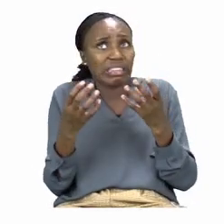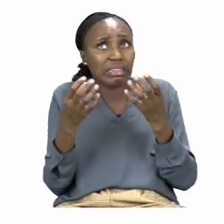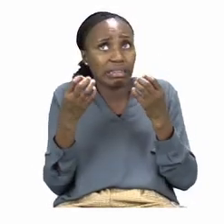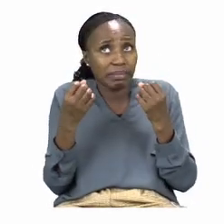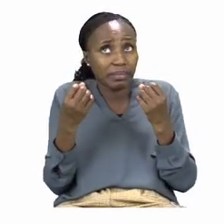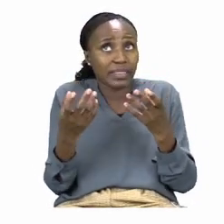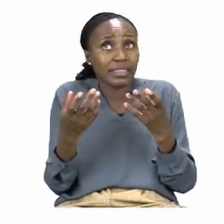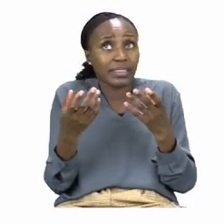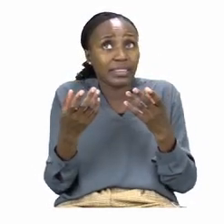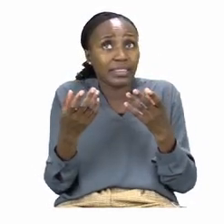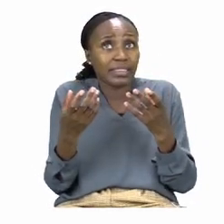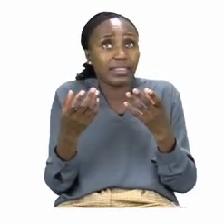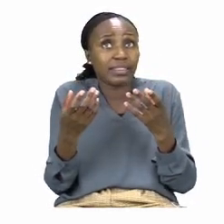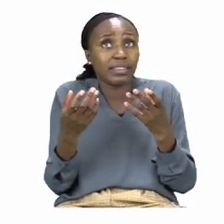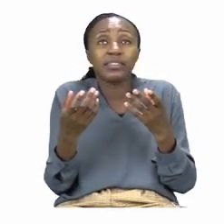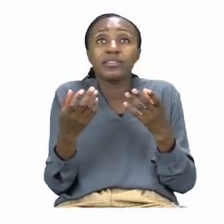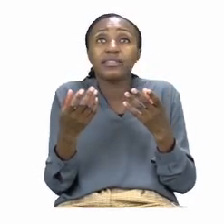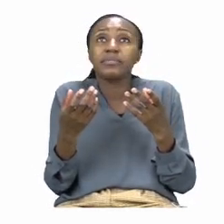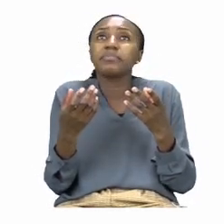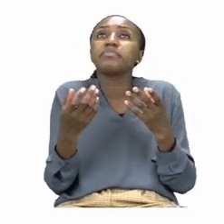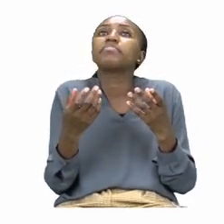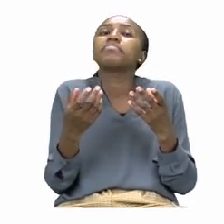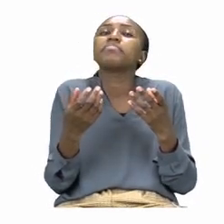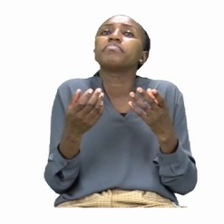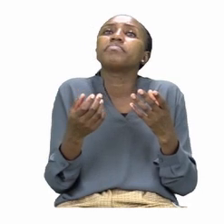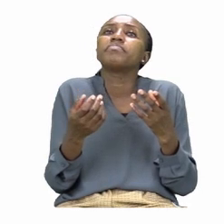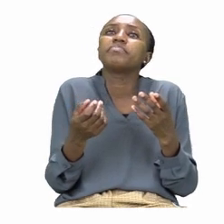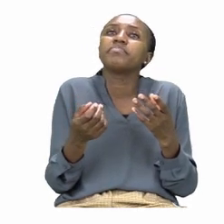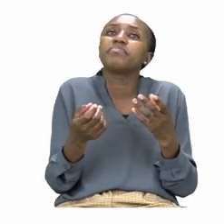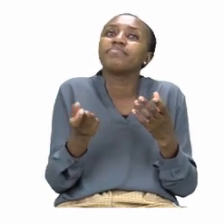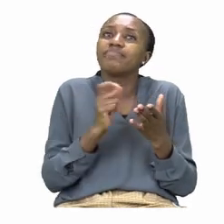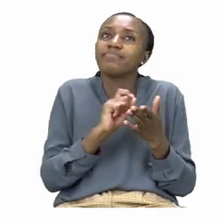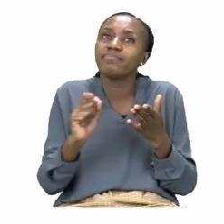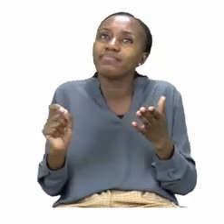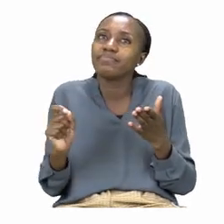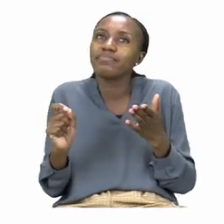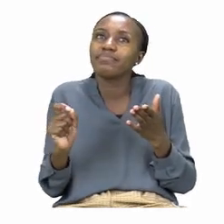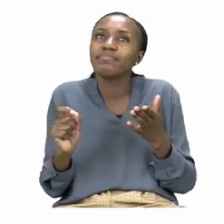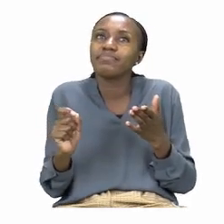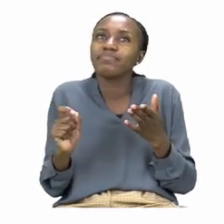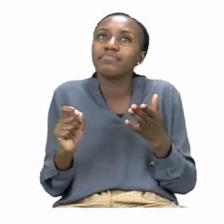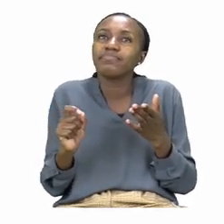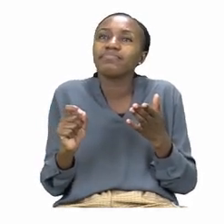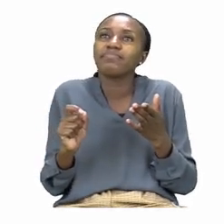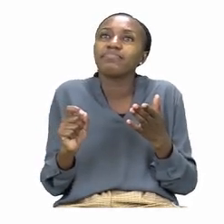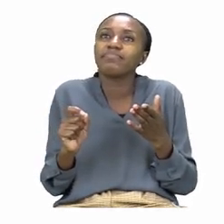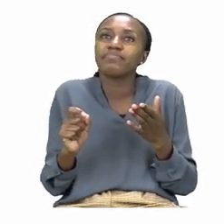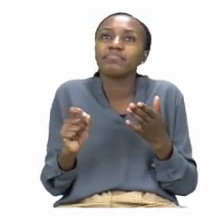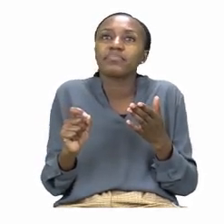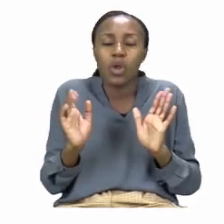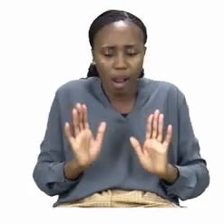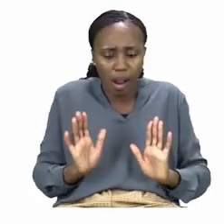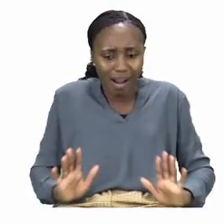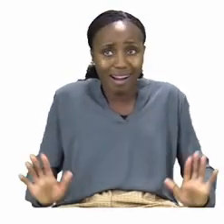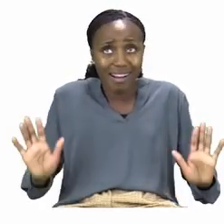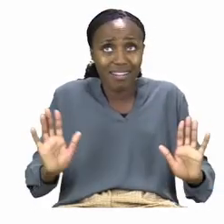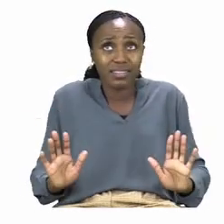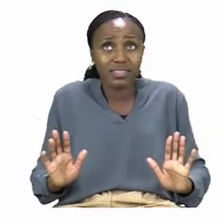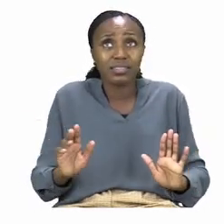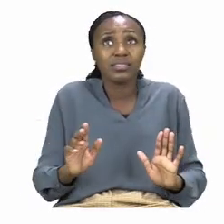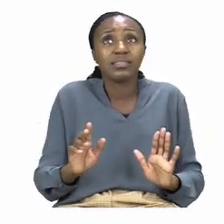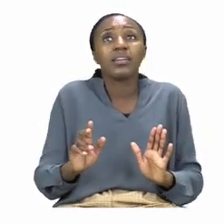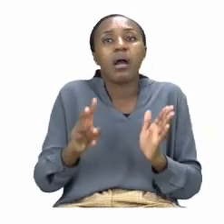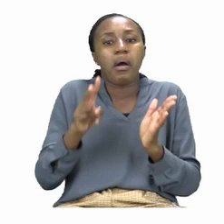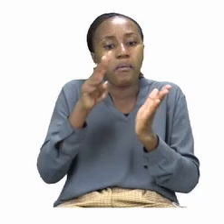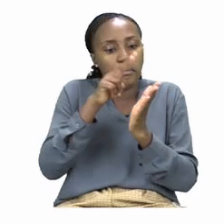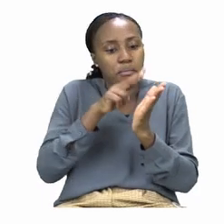sentence tells about more than one, so more than one girl is